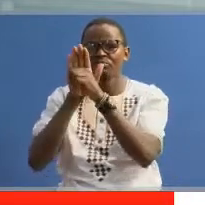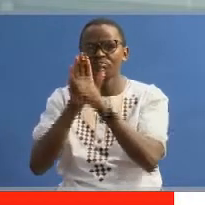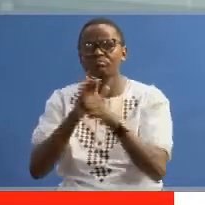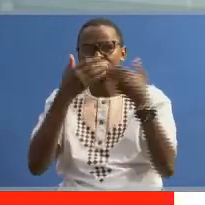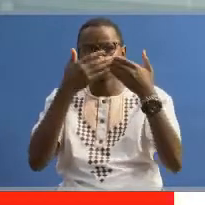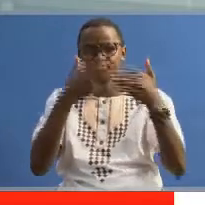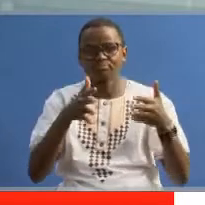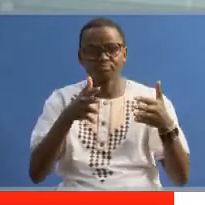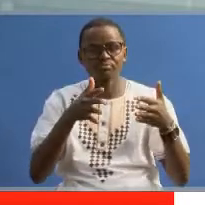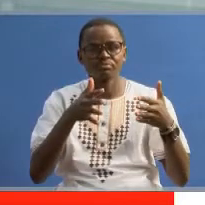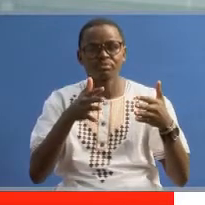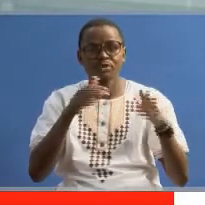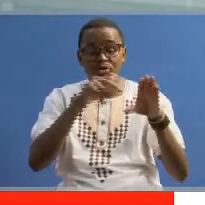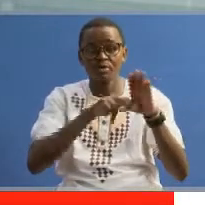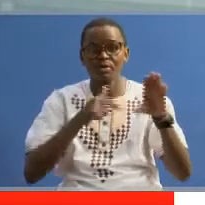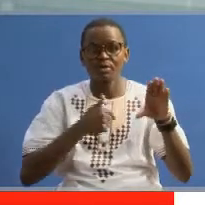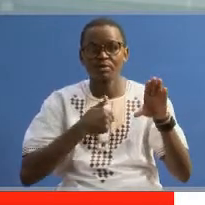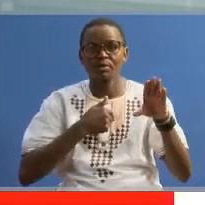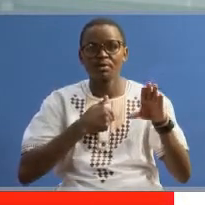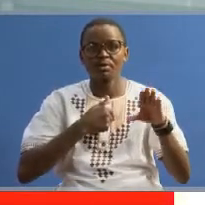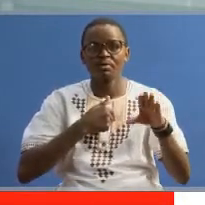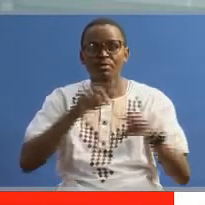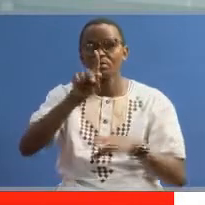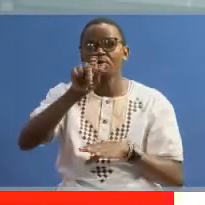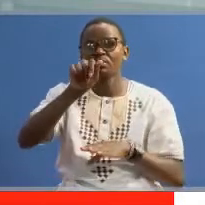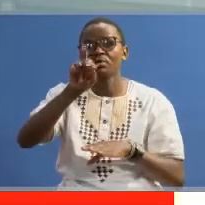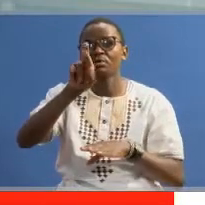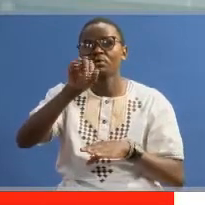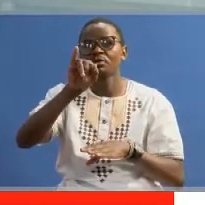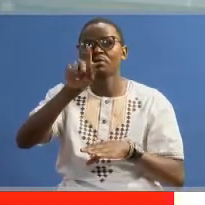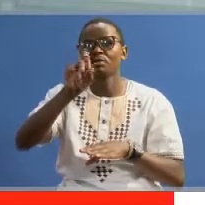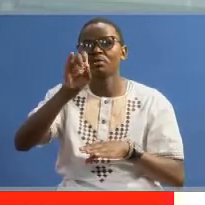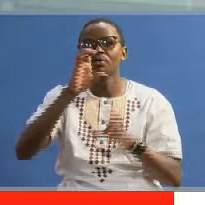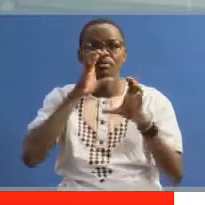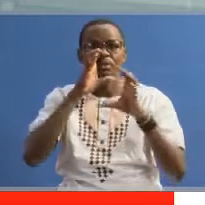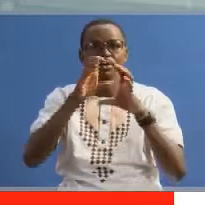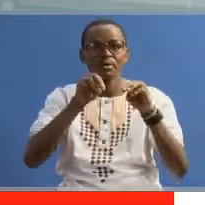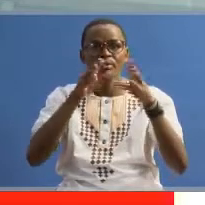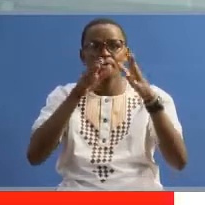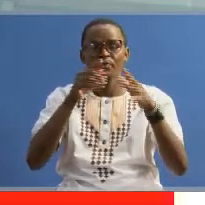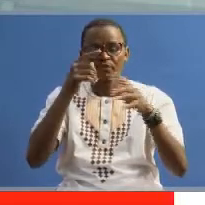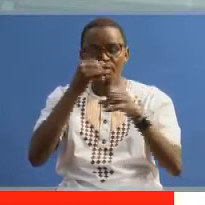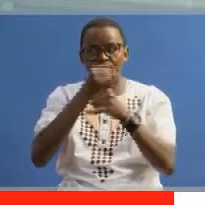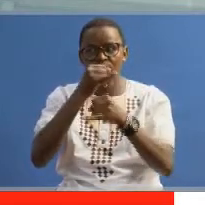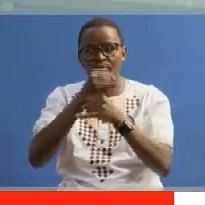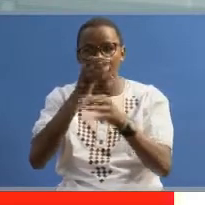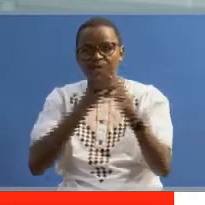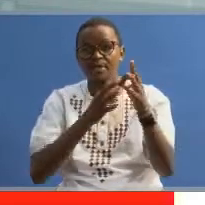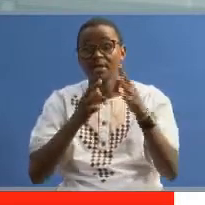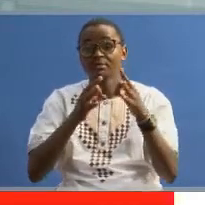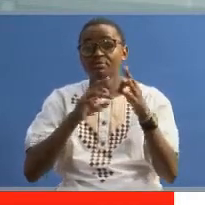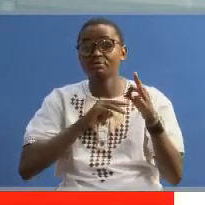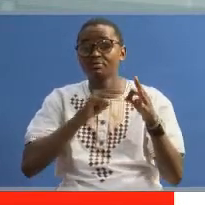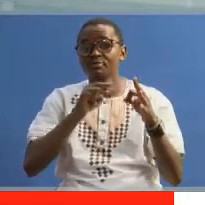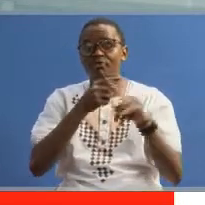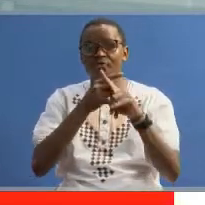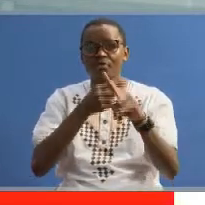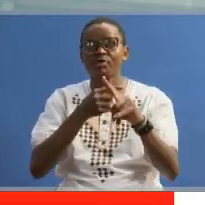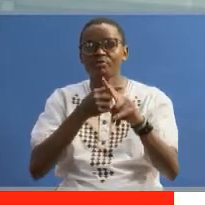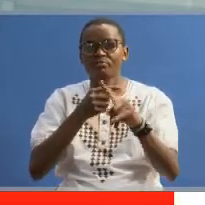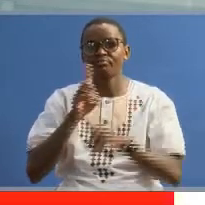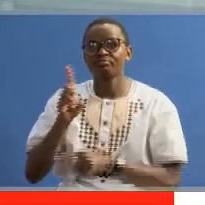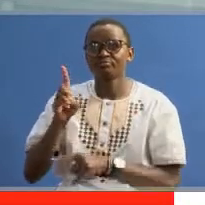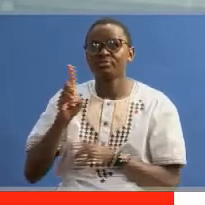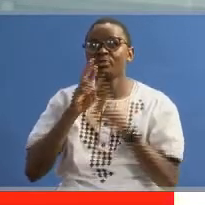appearances. Now joining me is Joseph Karaoke, communications manager from the International Justice Mission. And from Chris